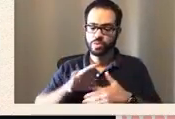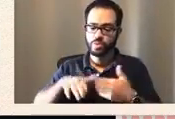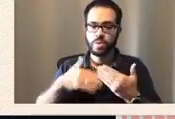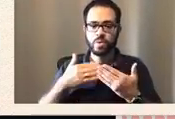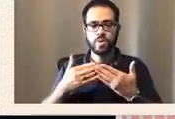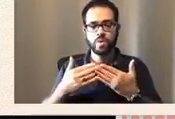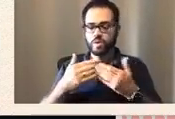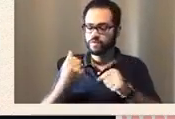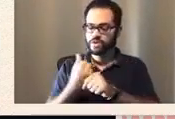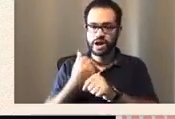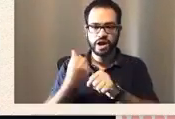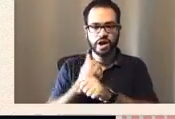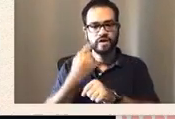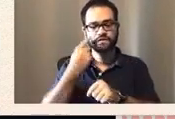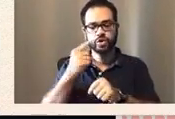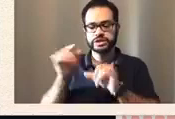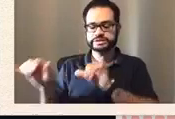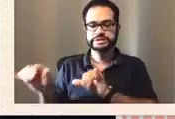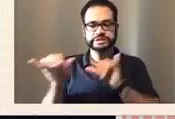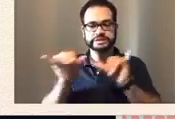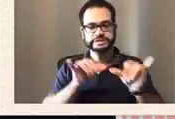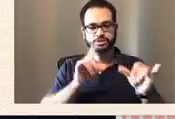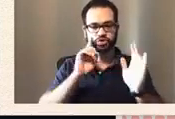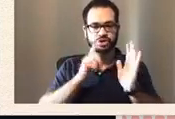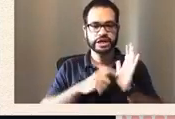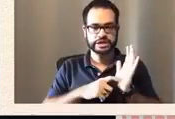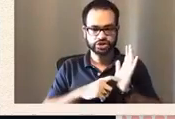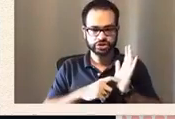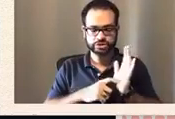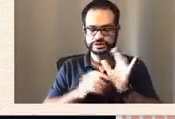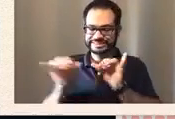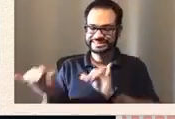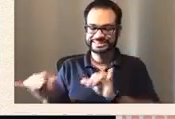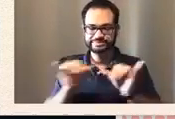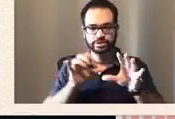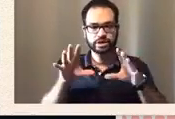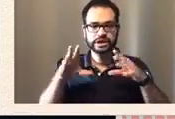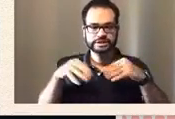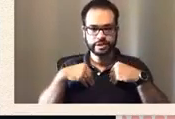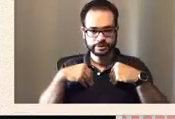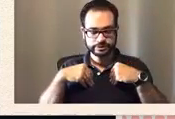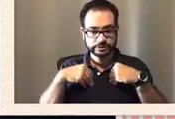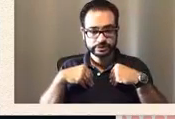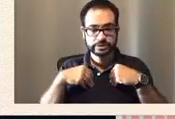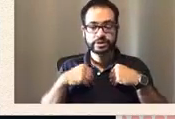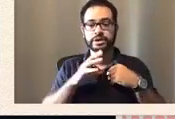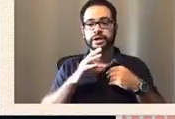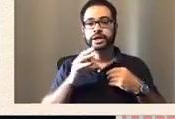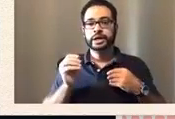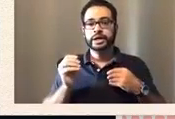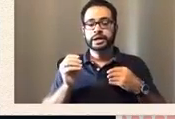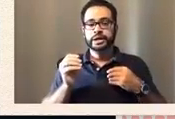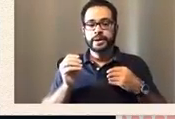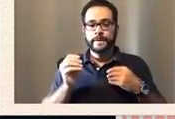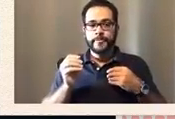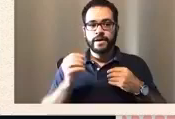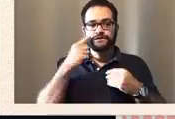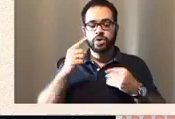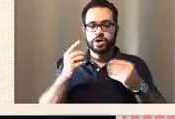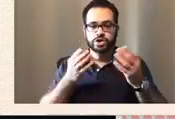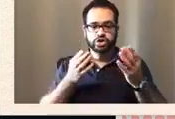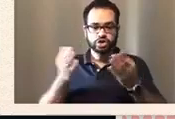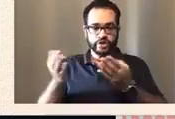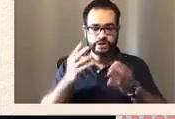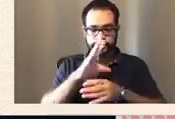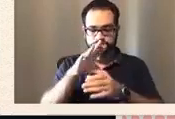similar recognition, for similar acceptance, and for services within the same